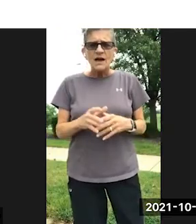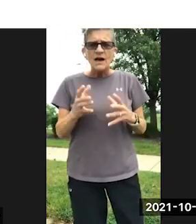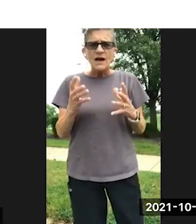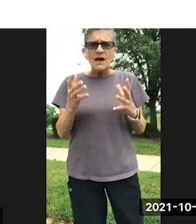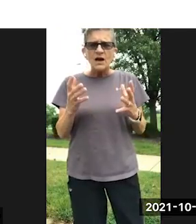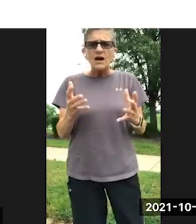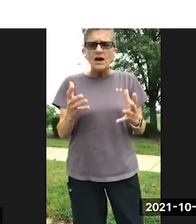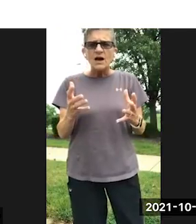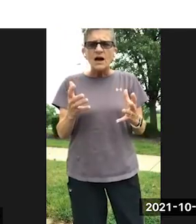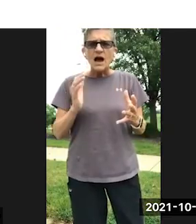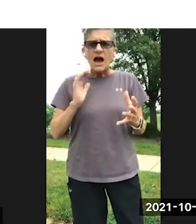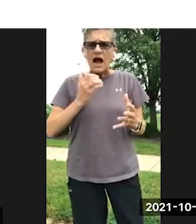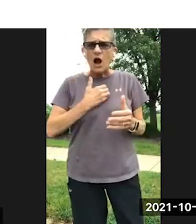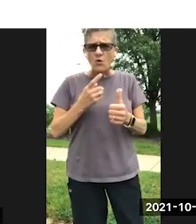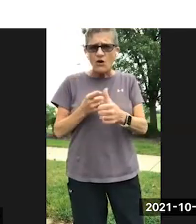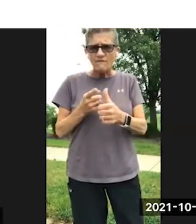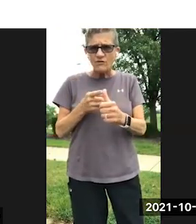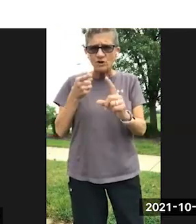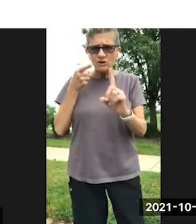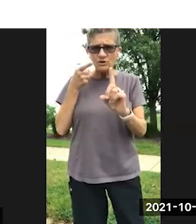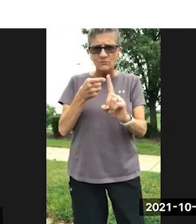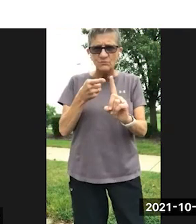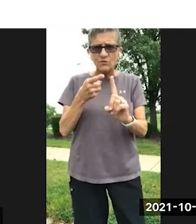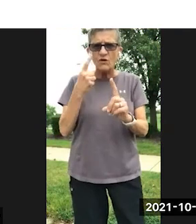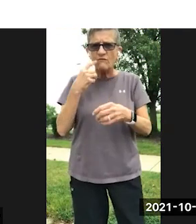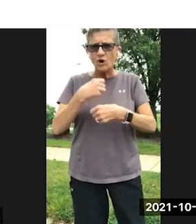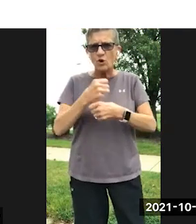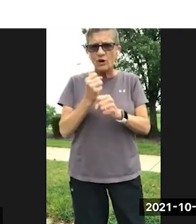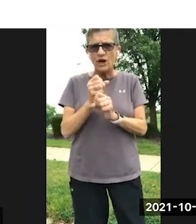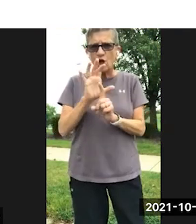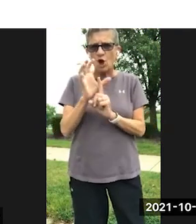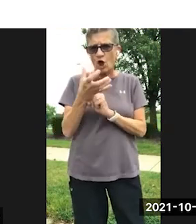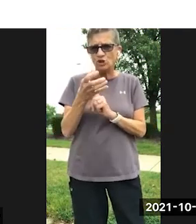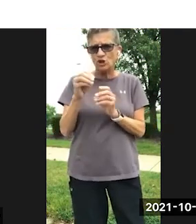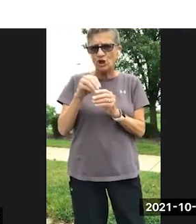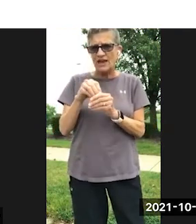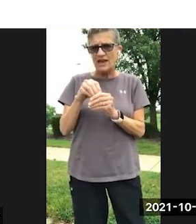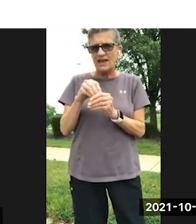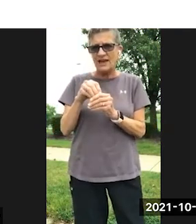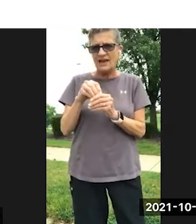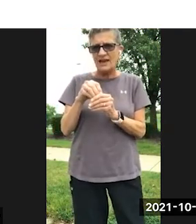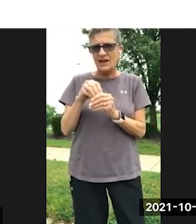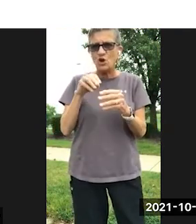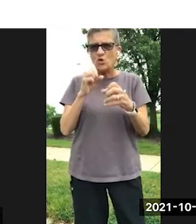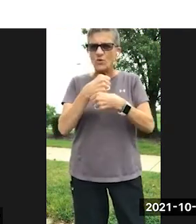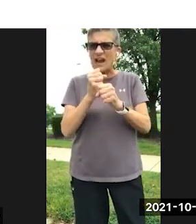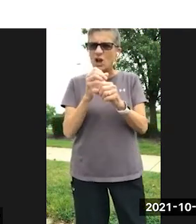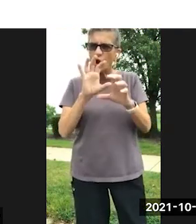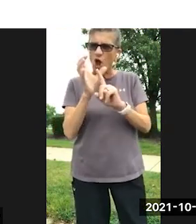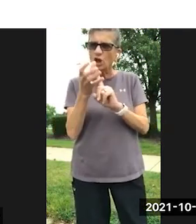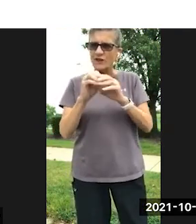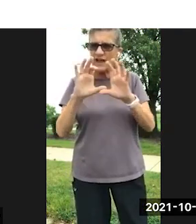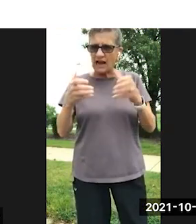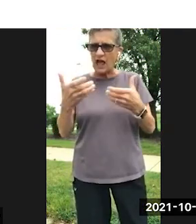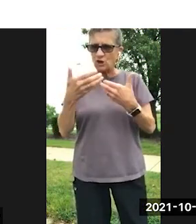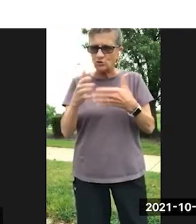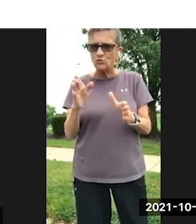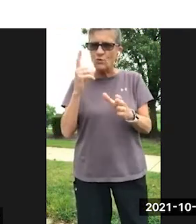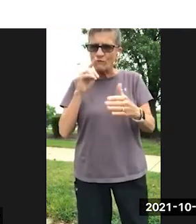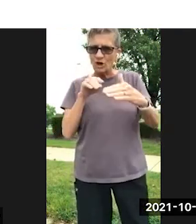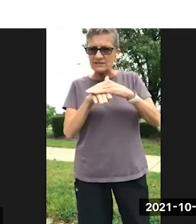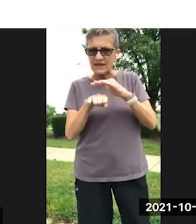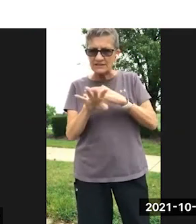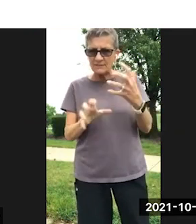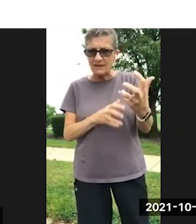So our first point on creating this culture in our classrooms of accessibility has to do